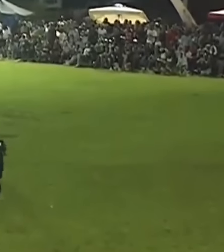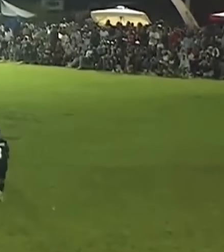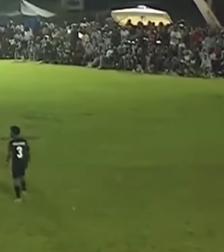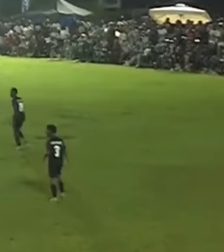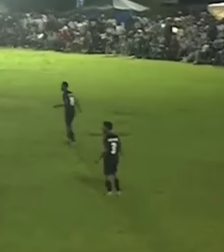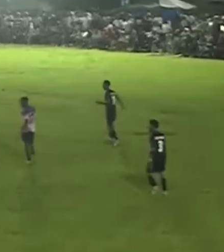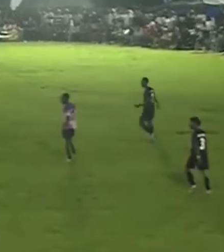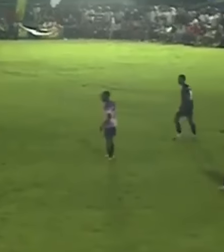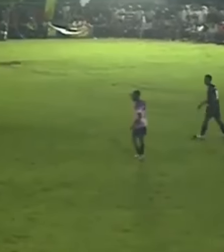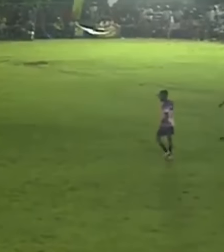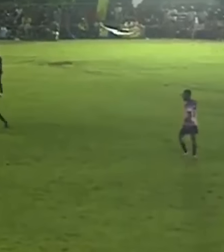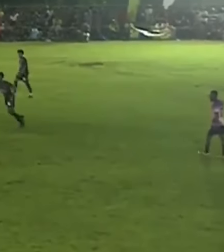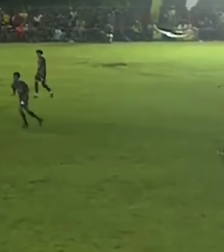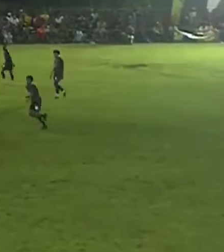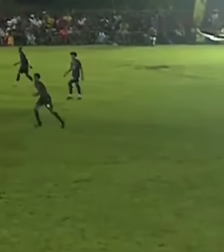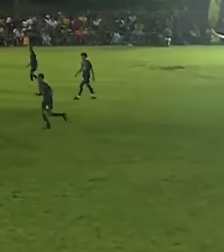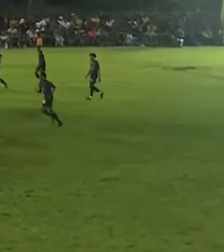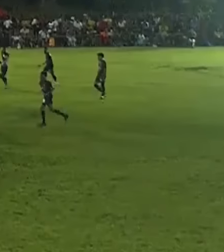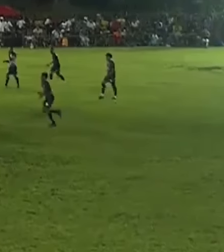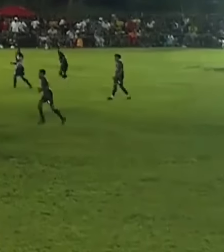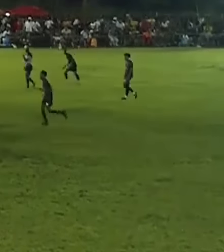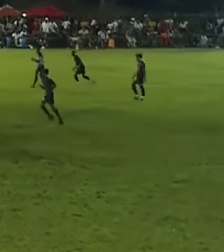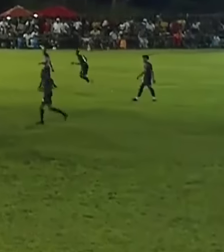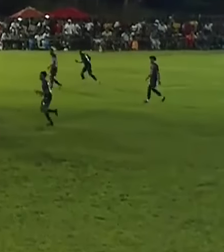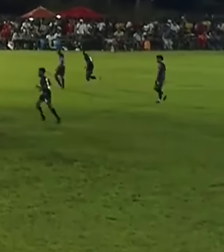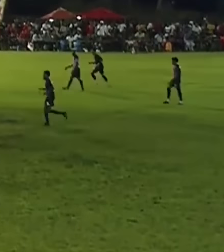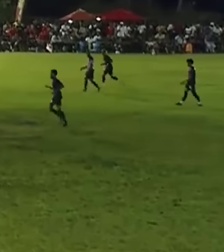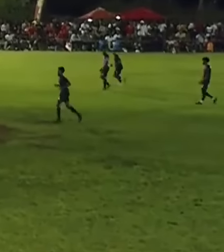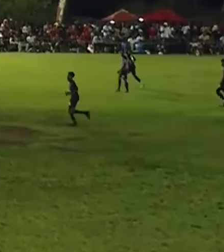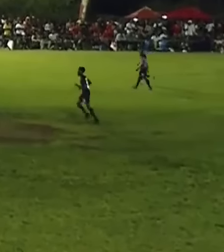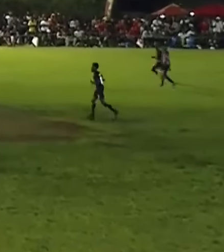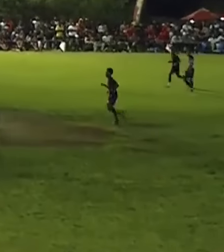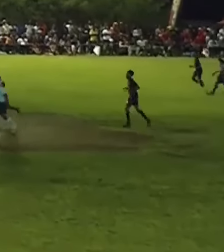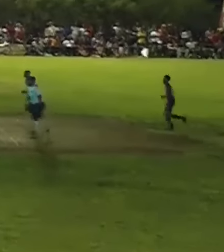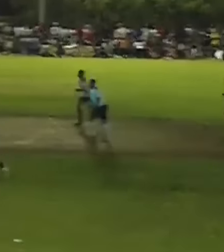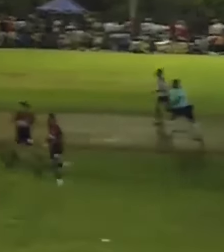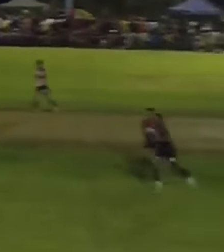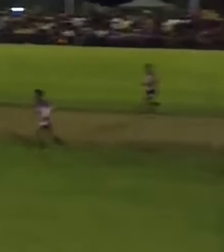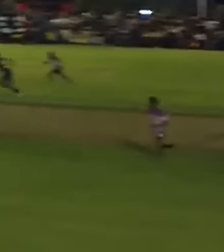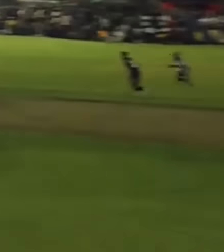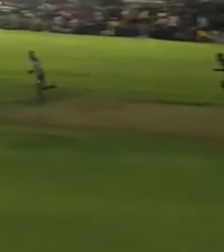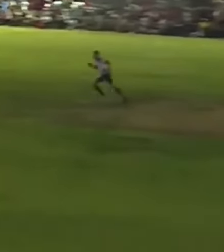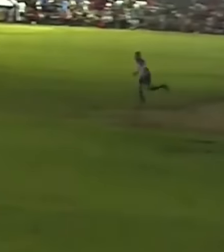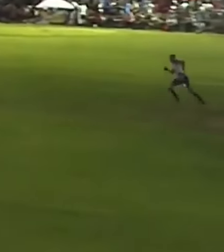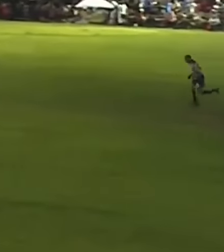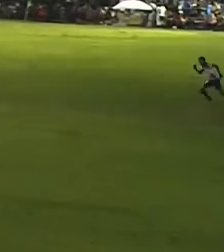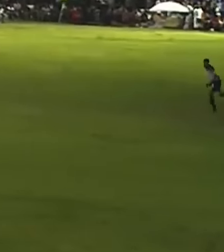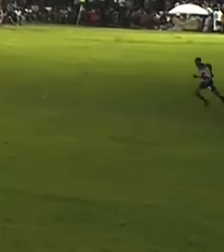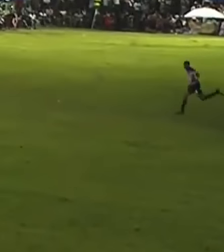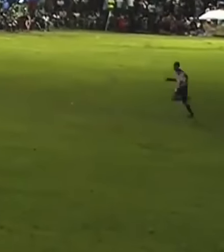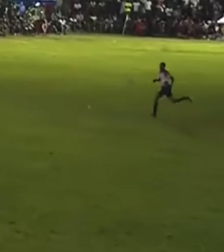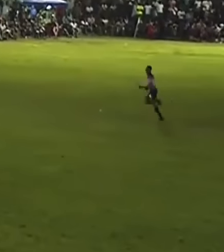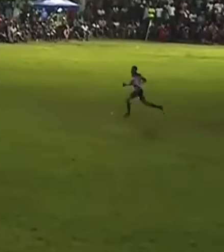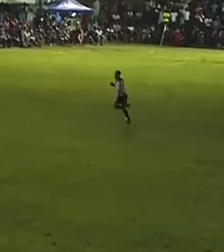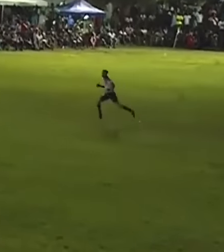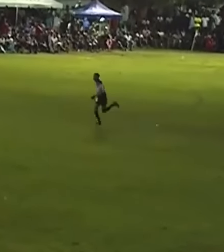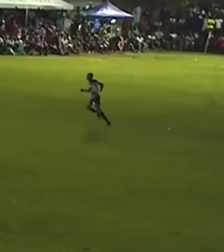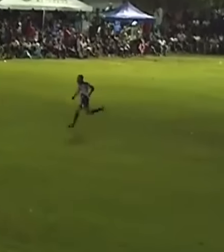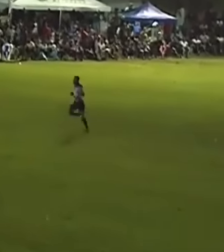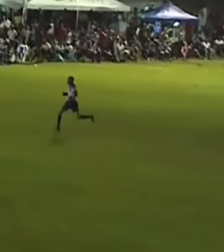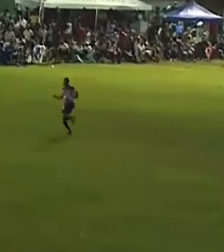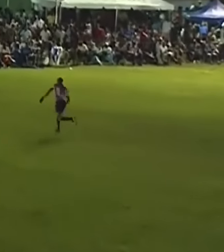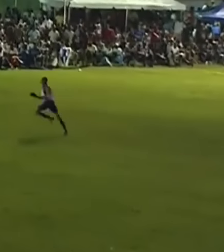in purple. Both teams extremely cautious up until 32 minutes on the clock when this happened. A moment